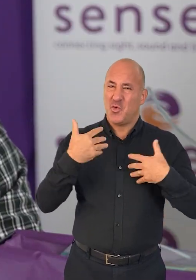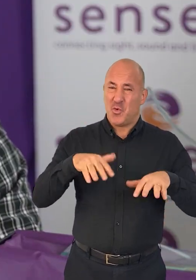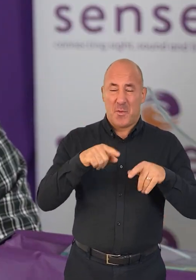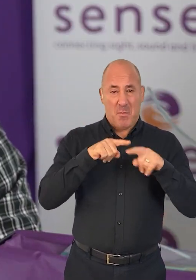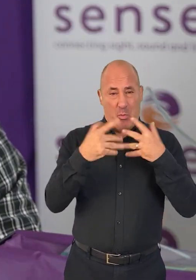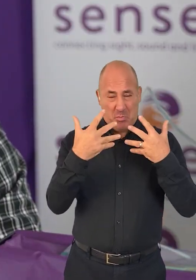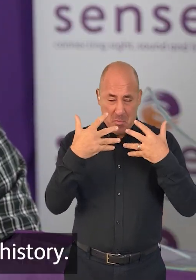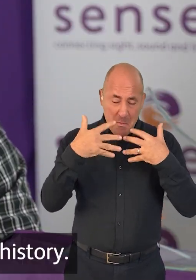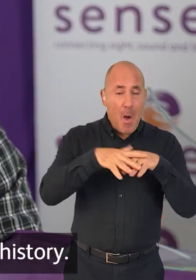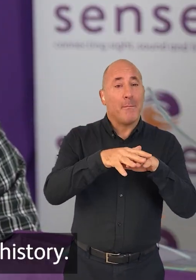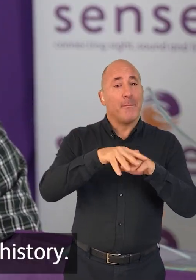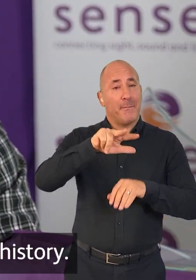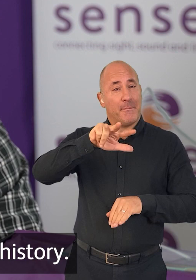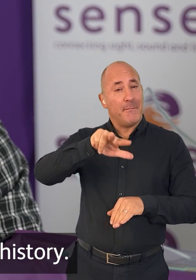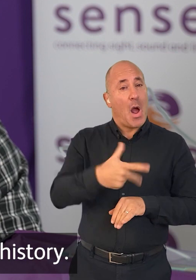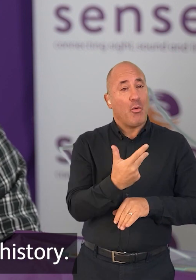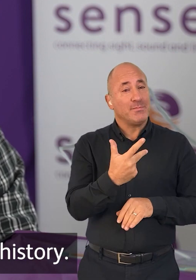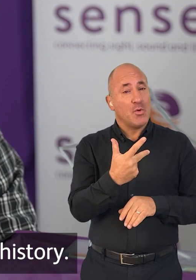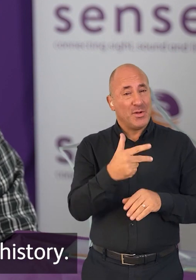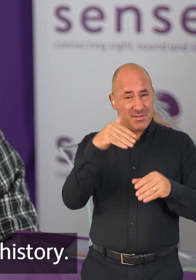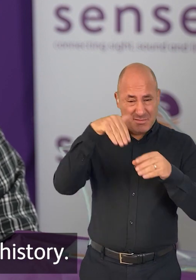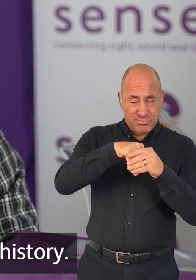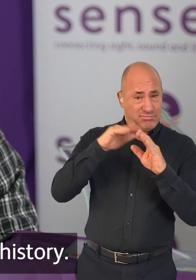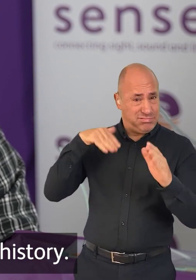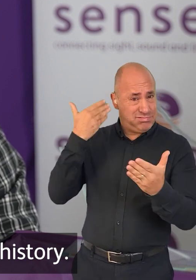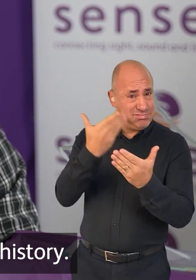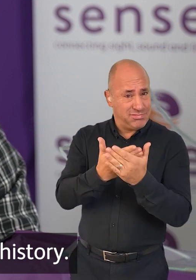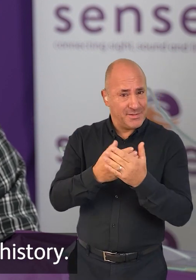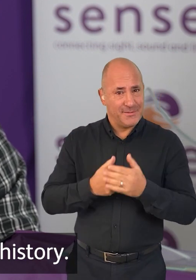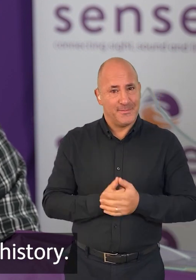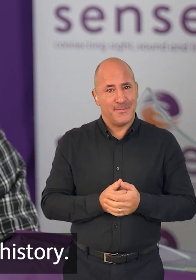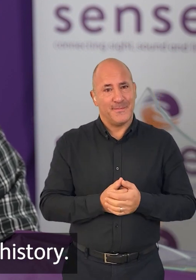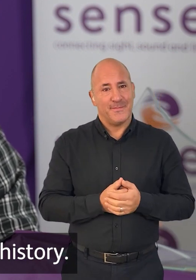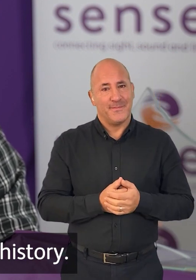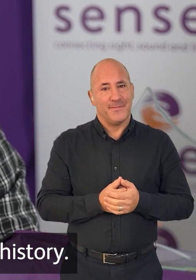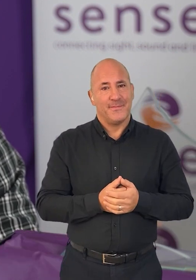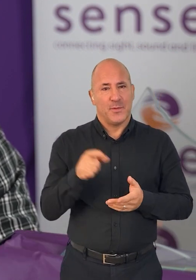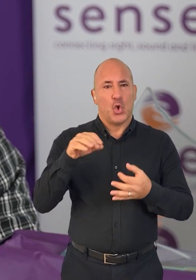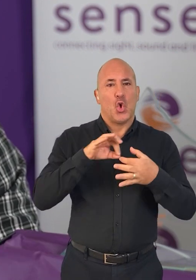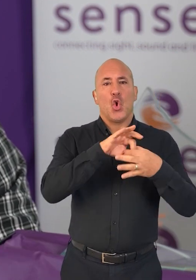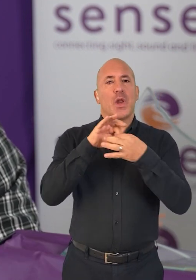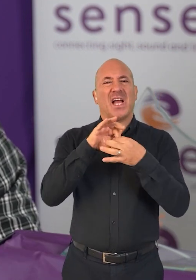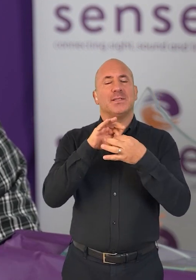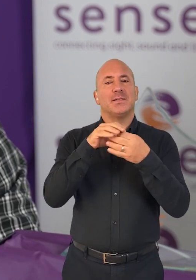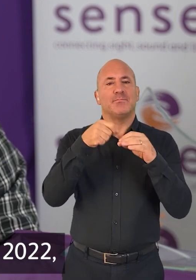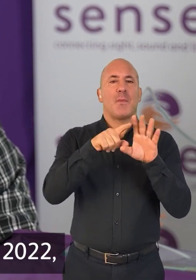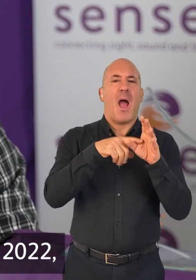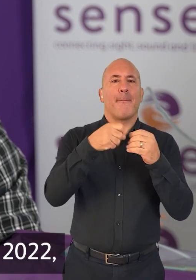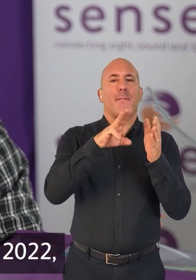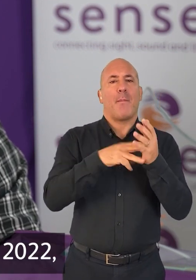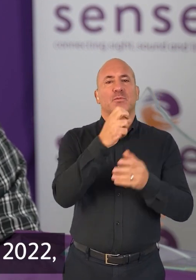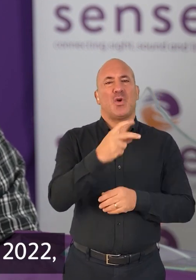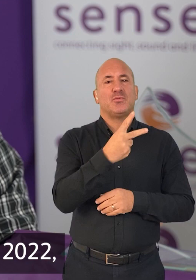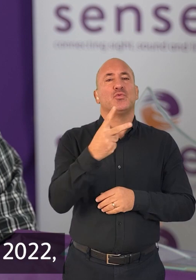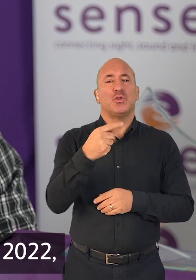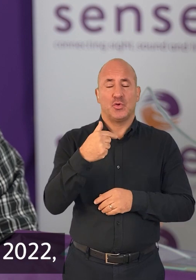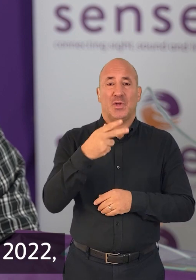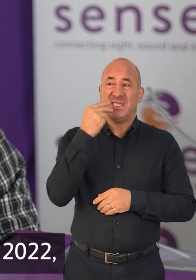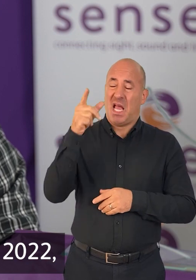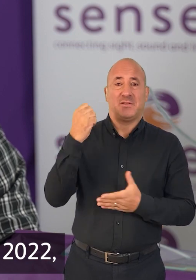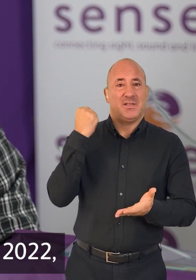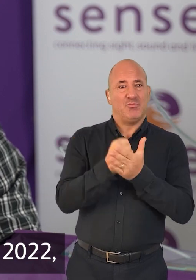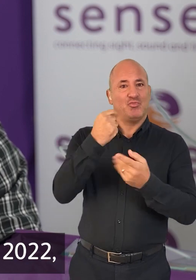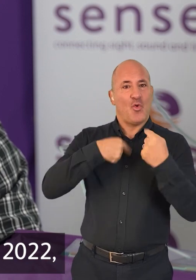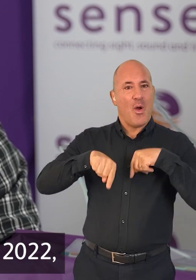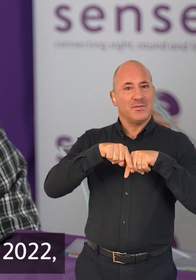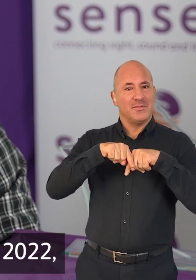Games delivered the most integrated para-sport programme in history. Sense was proud to be endorsed by United